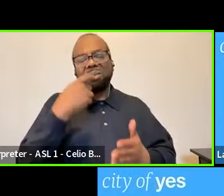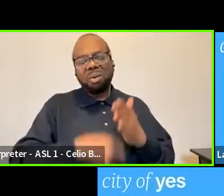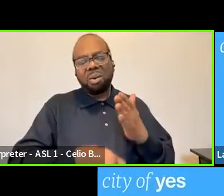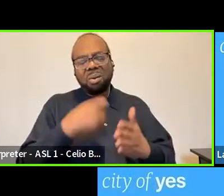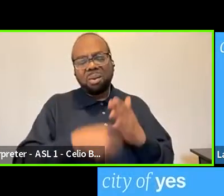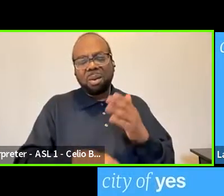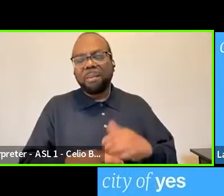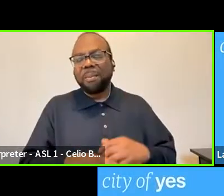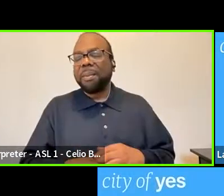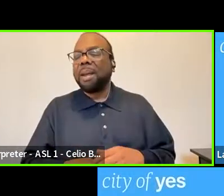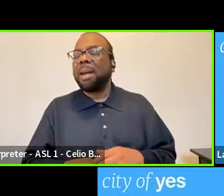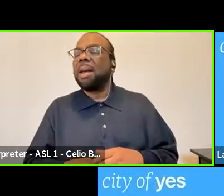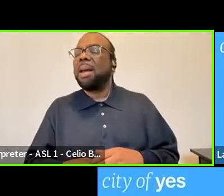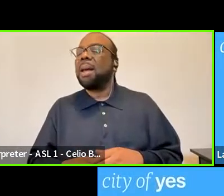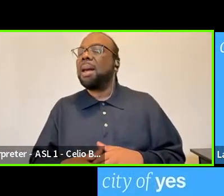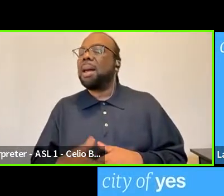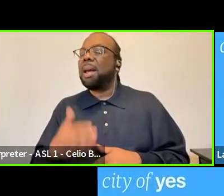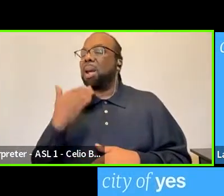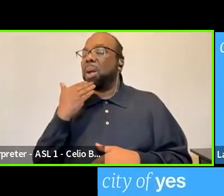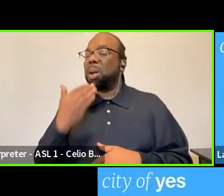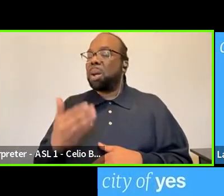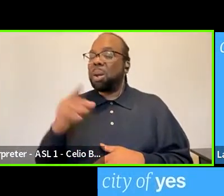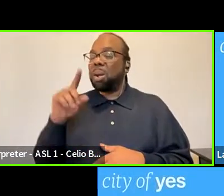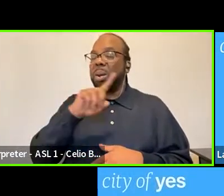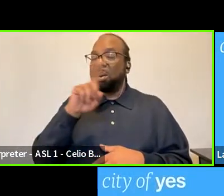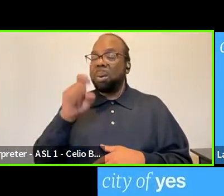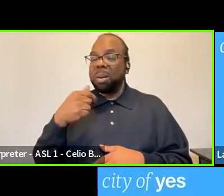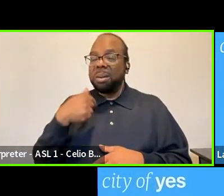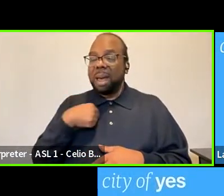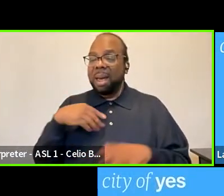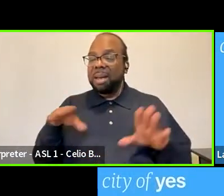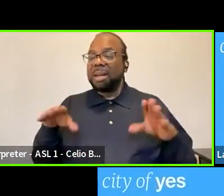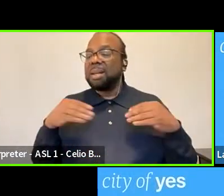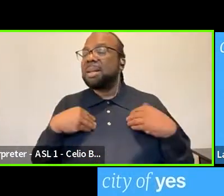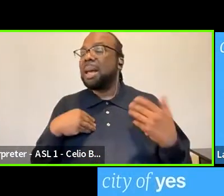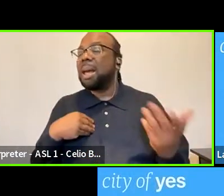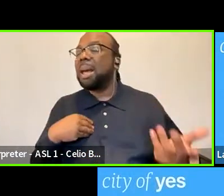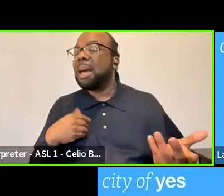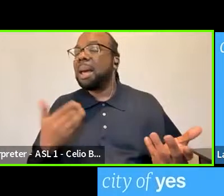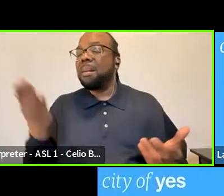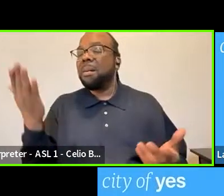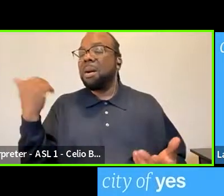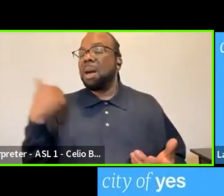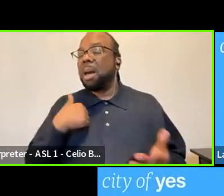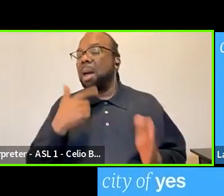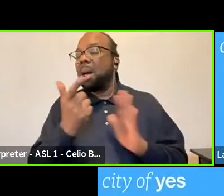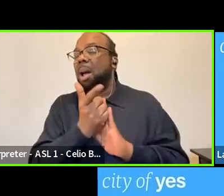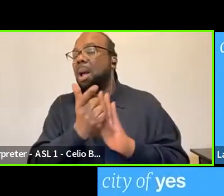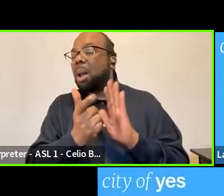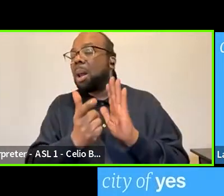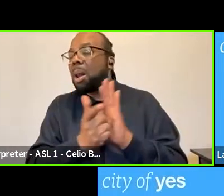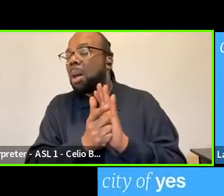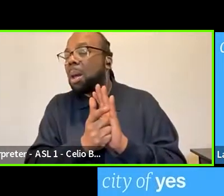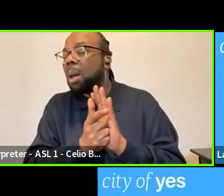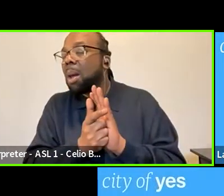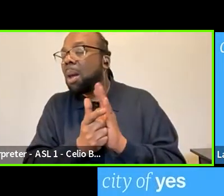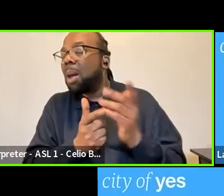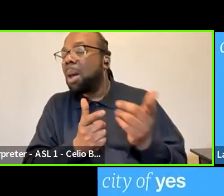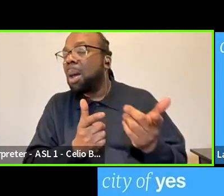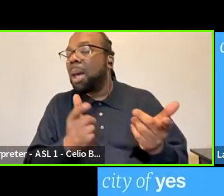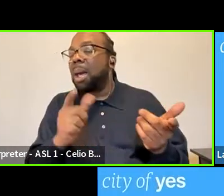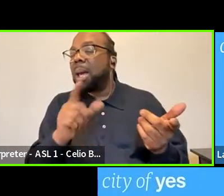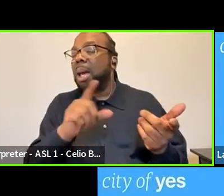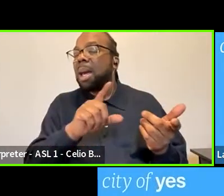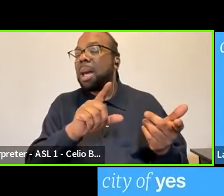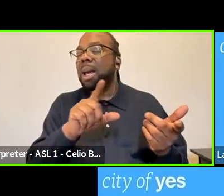Good question. Um, I'll take that as a, as a former lawyer. Um, so the zoning controls